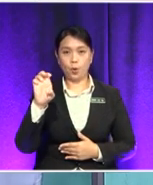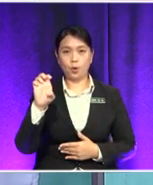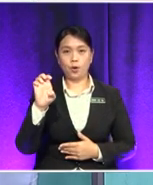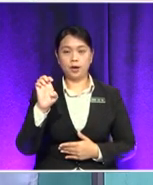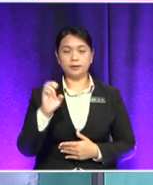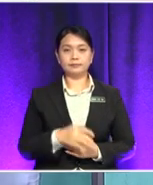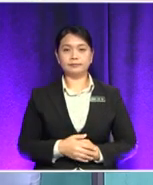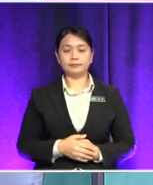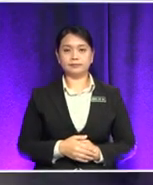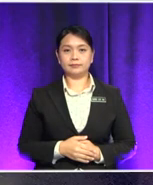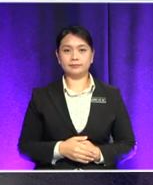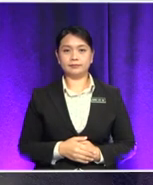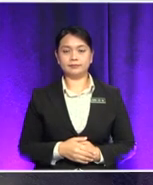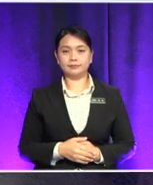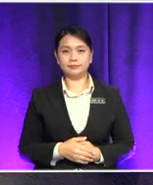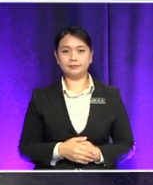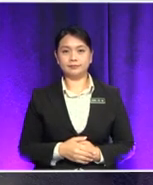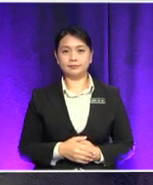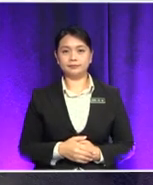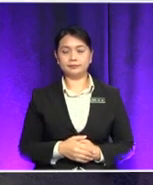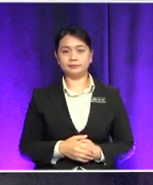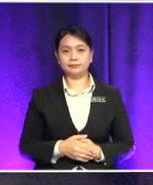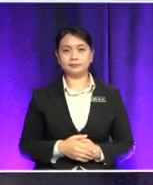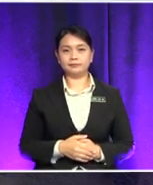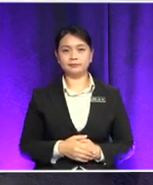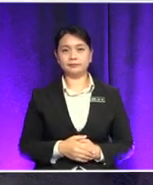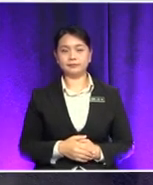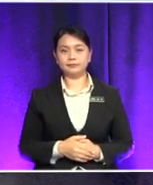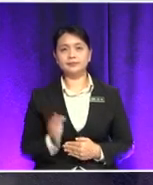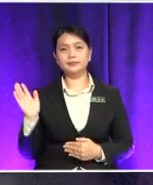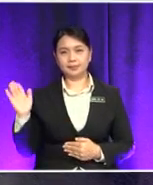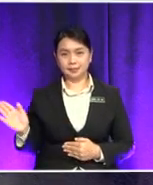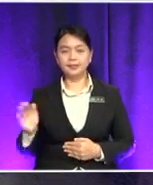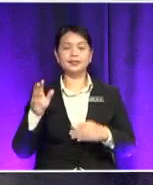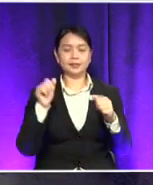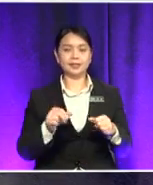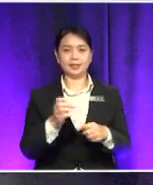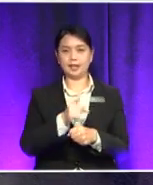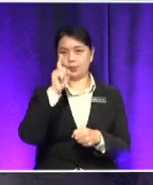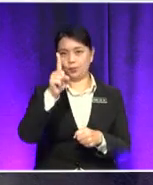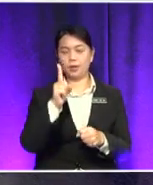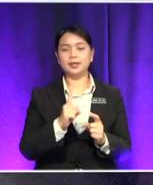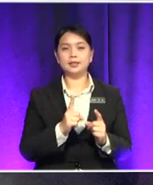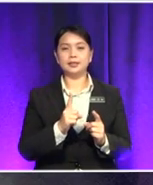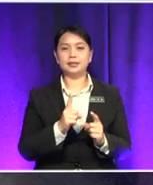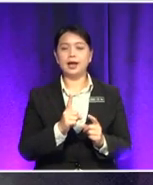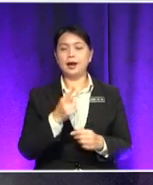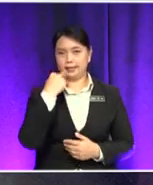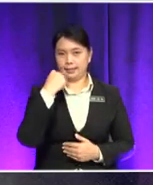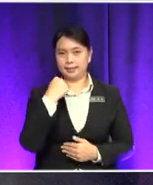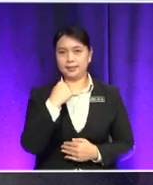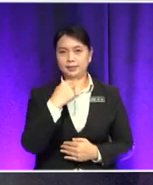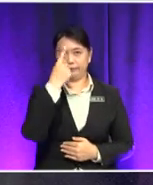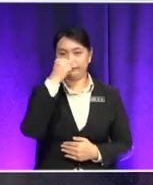Should Ayn get one? Ayn will get one candy? Yes. Okay. For so her one effort. Candy for our